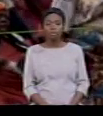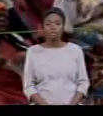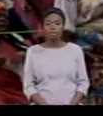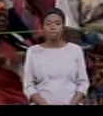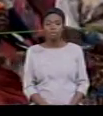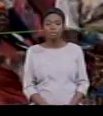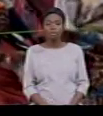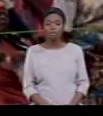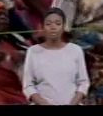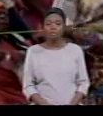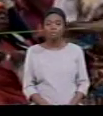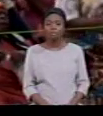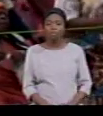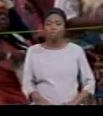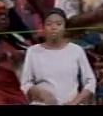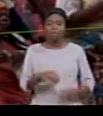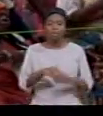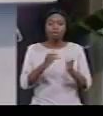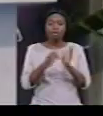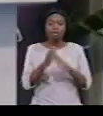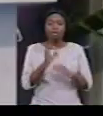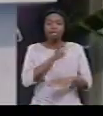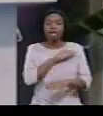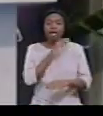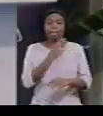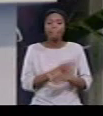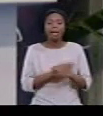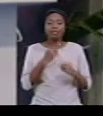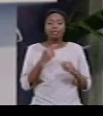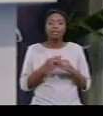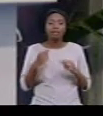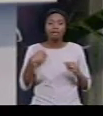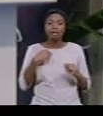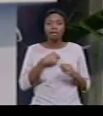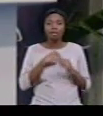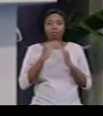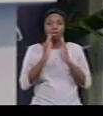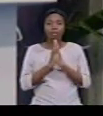In Jesus' mighty name, we pray.